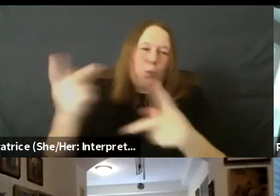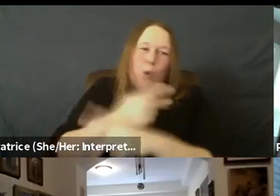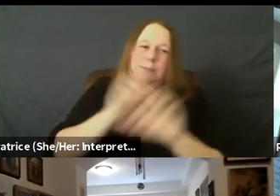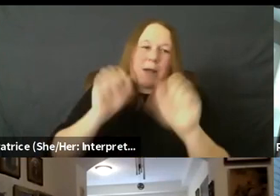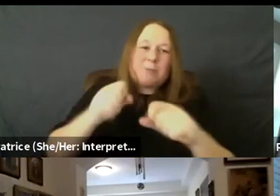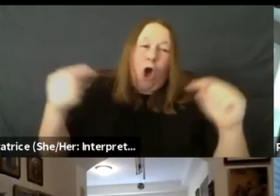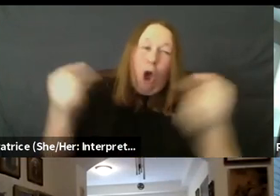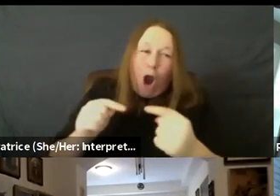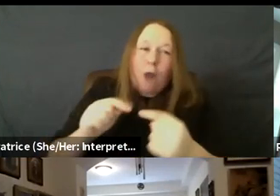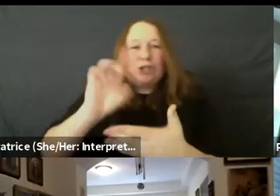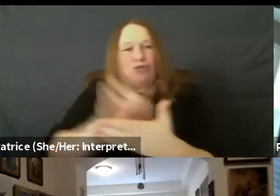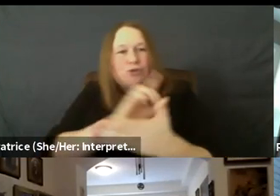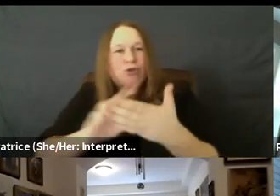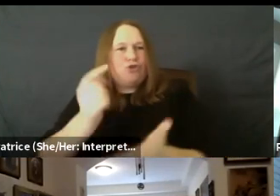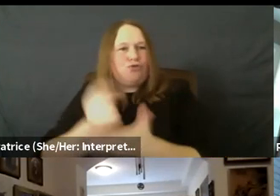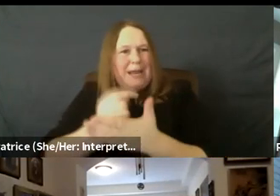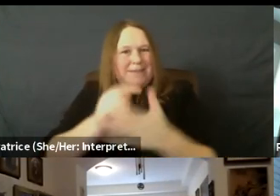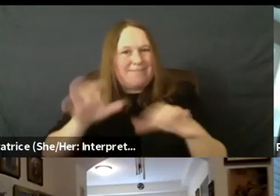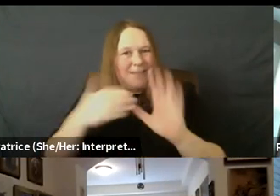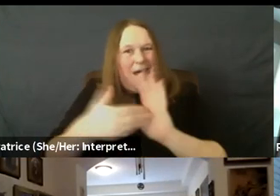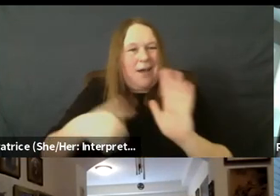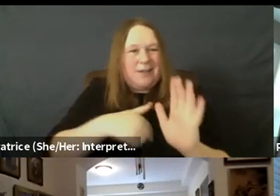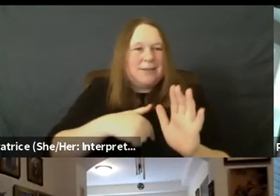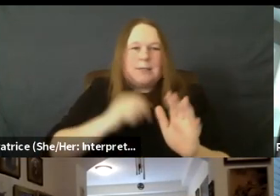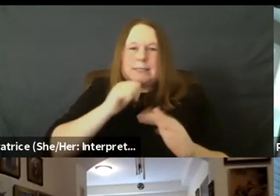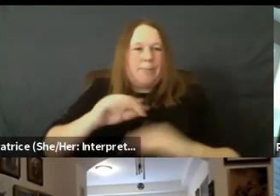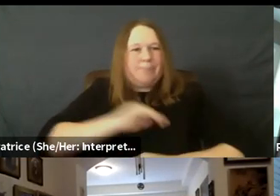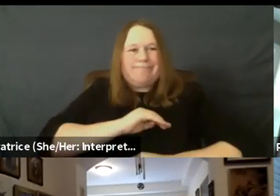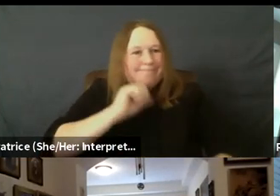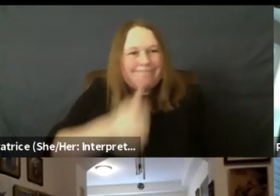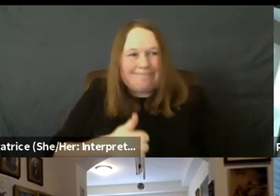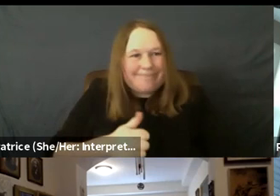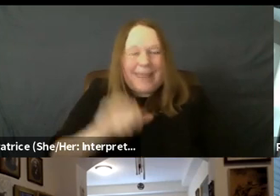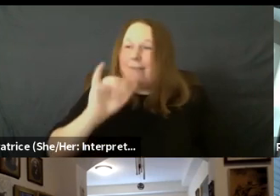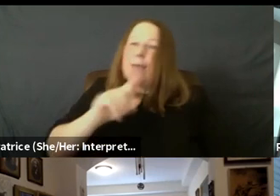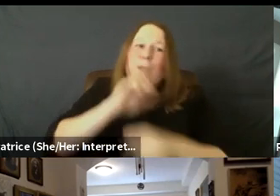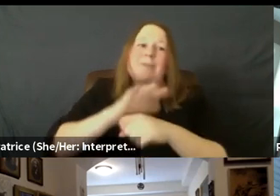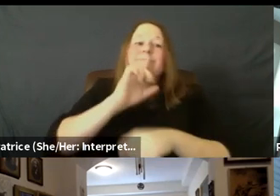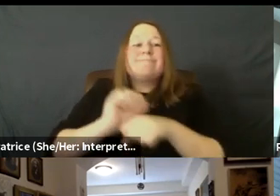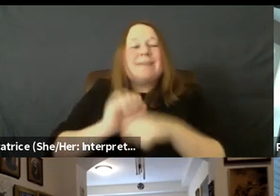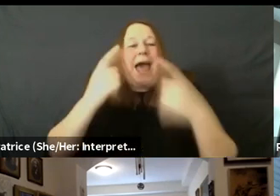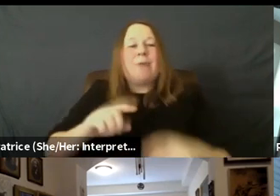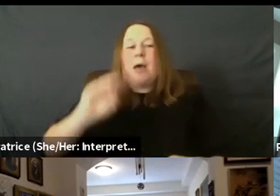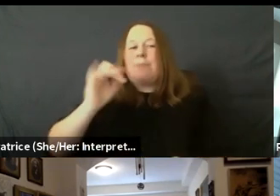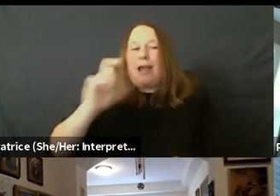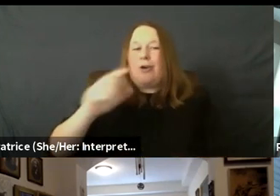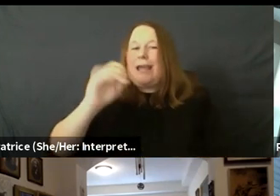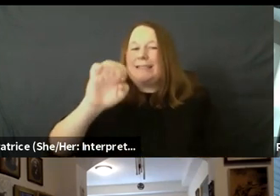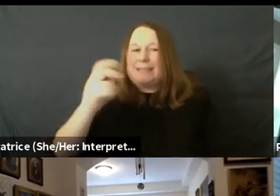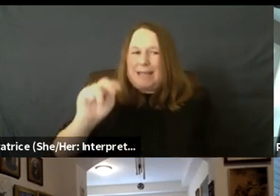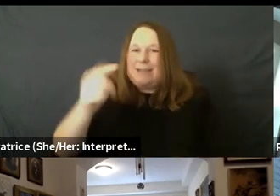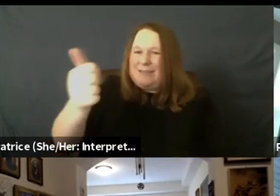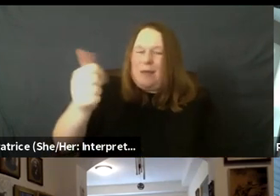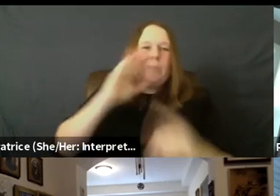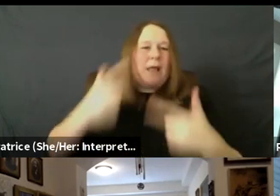possible harms of discriminatory treatment, has not been fulfilled. If that promise were fulfilled, Michael Hixon would be alive. If that